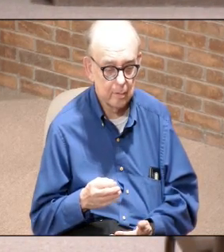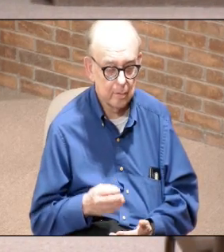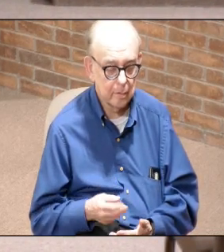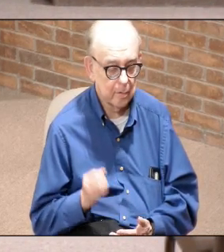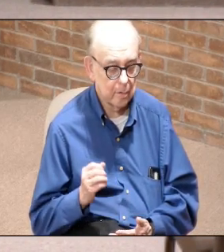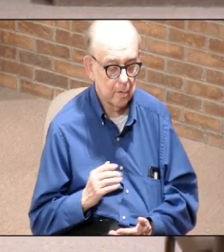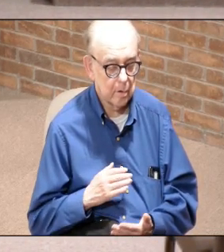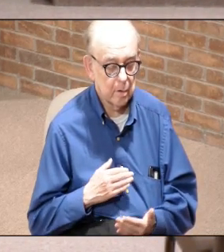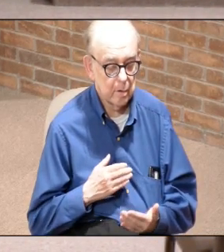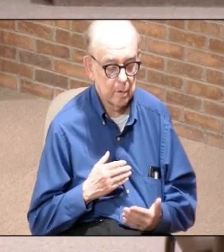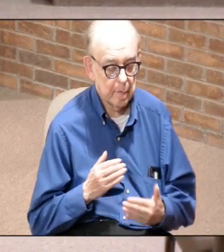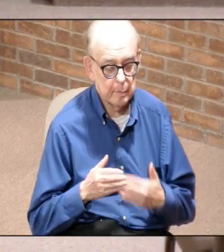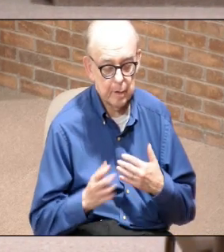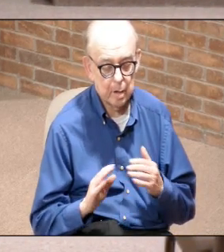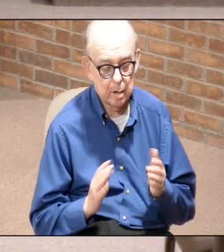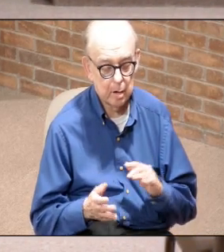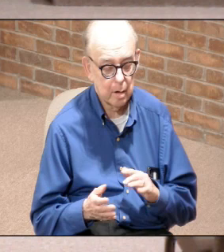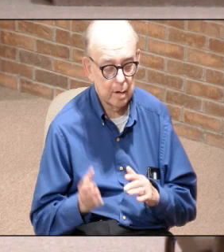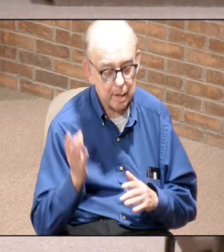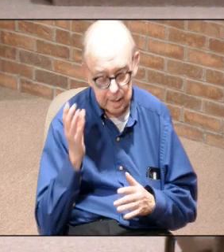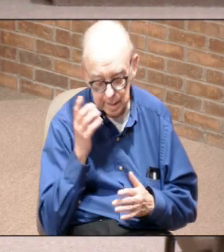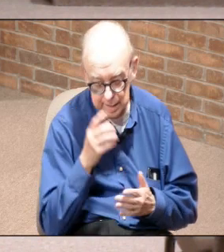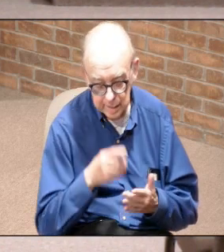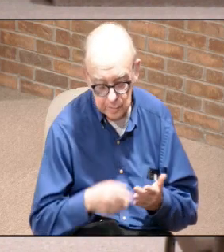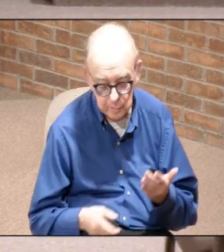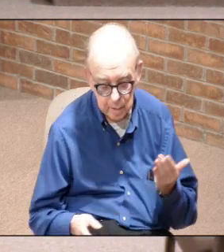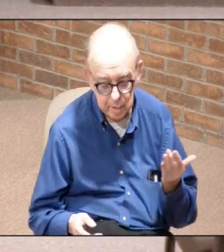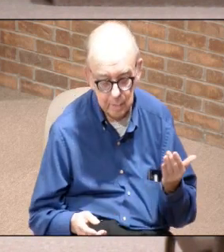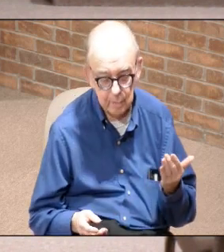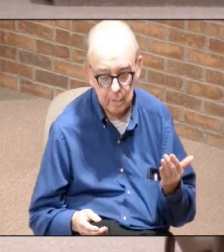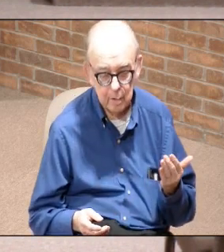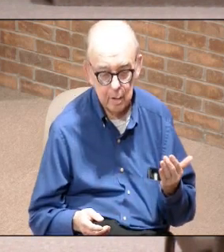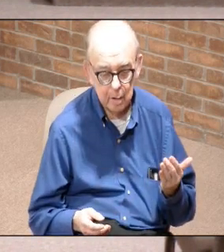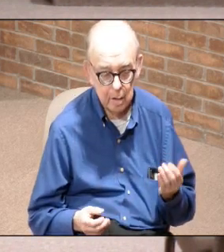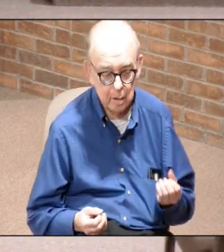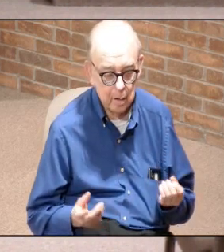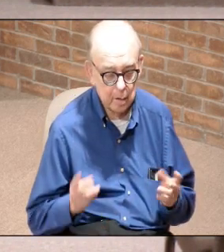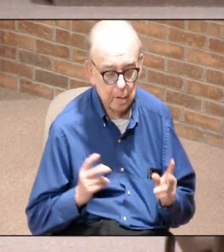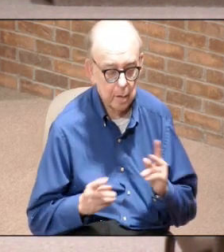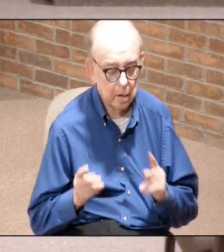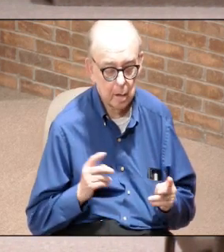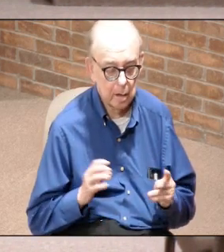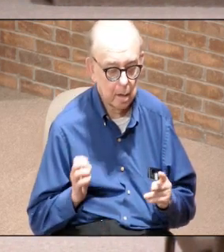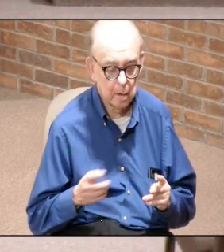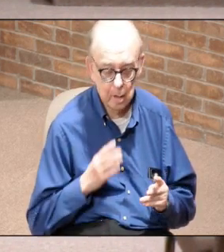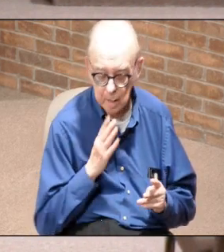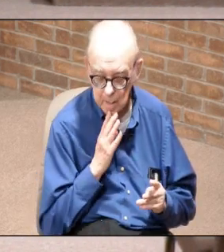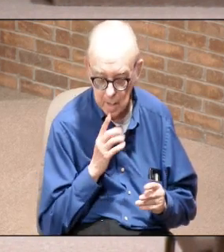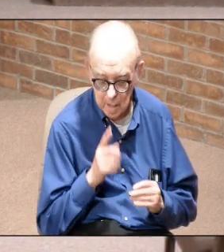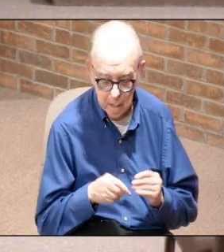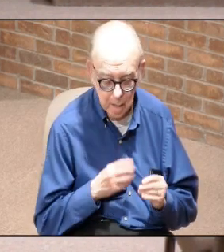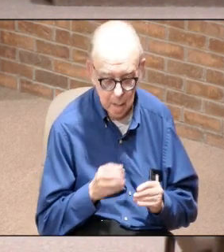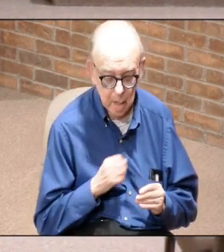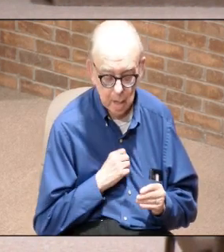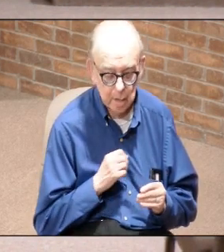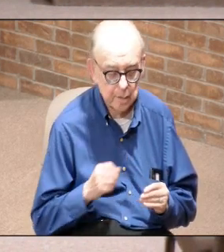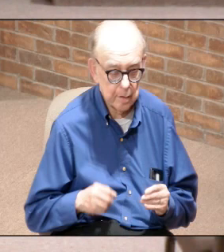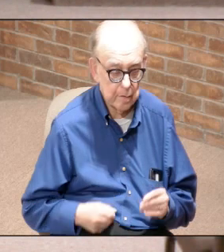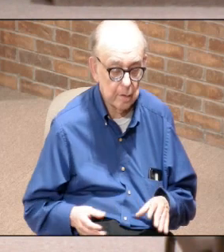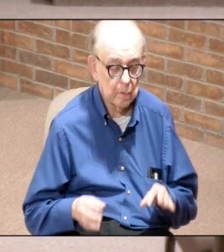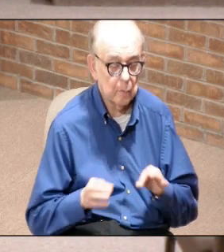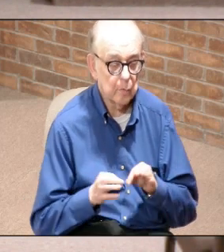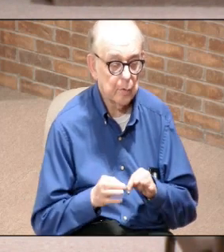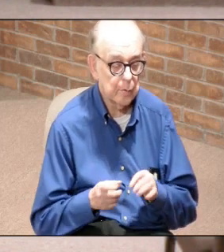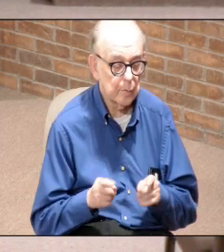Rich beyond comparison. Because guess what? How many people ever talk about how much that Solomon was worth when he